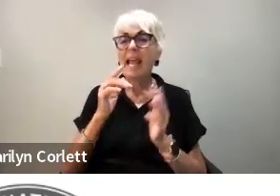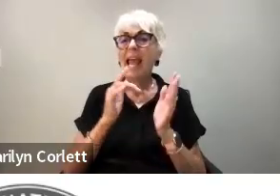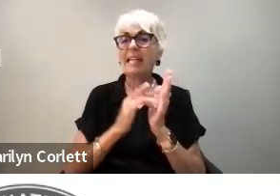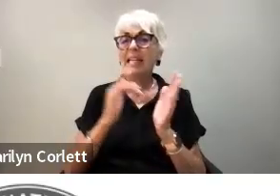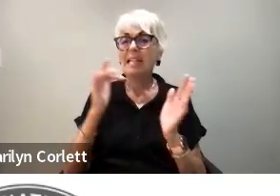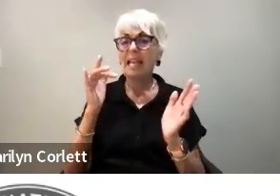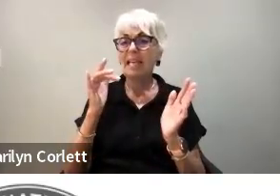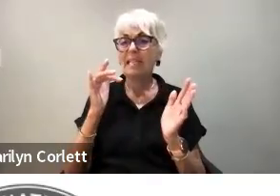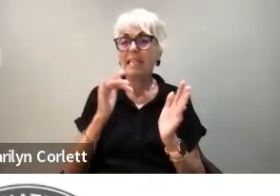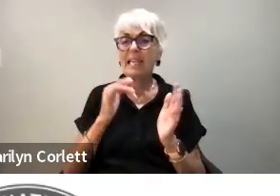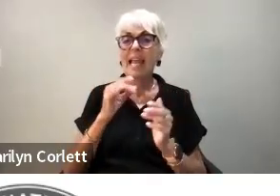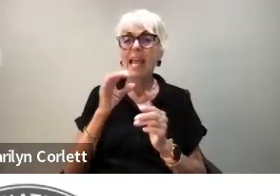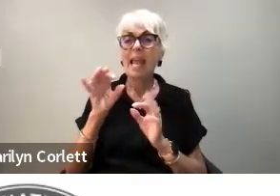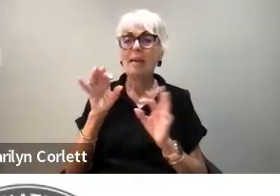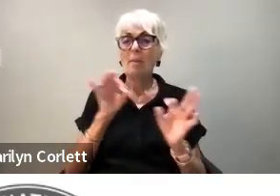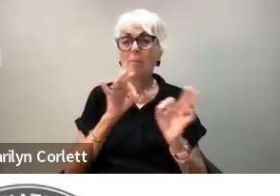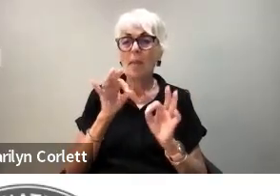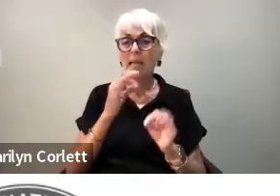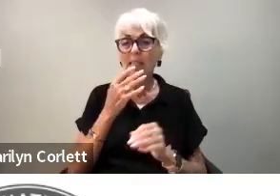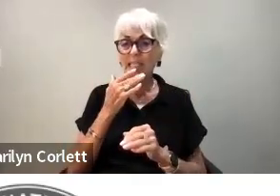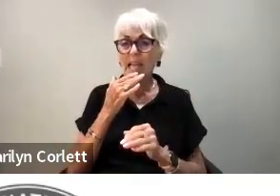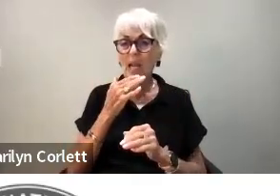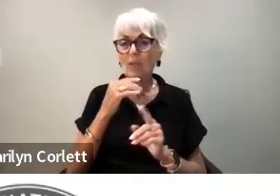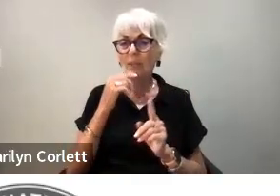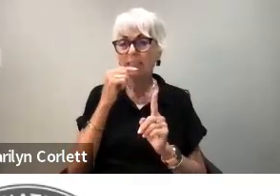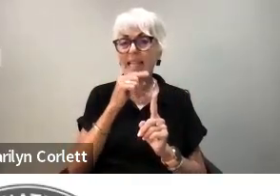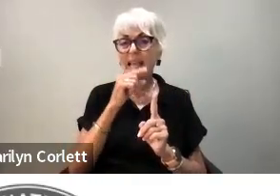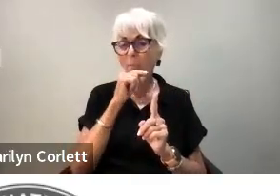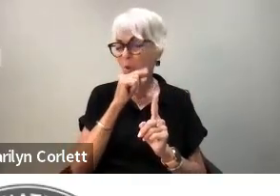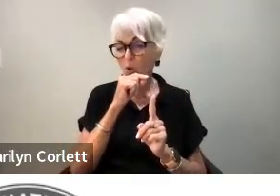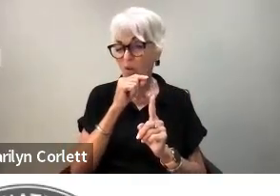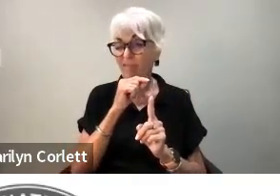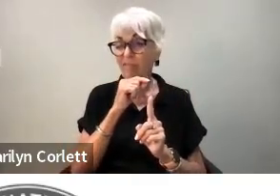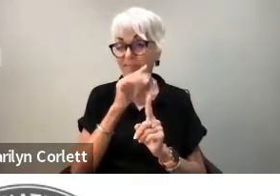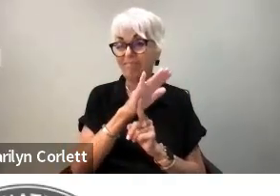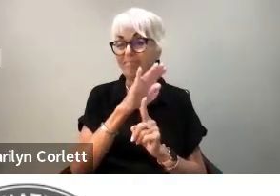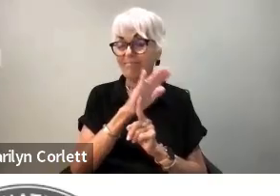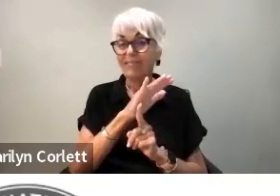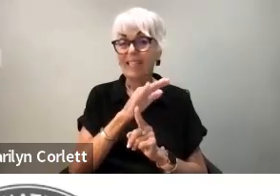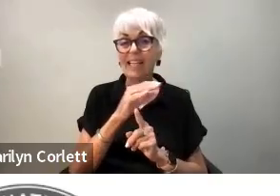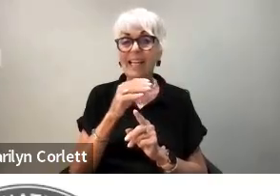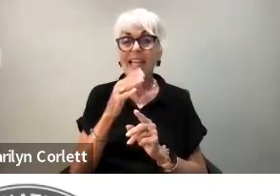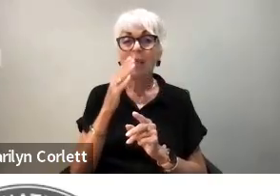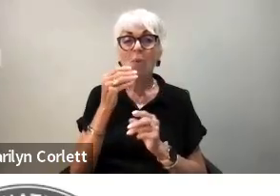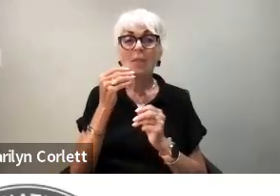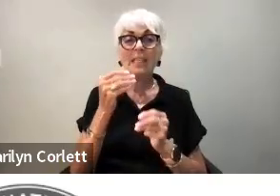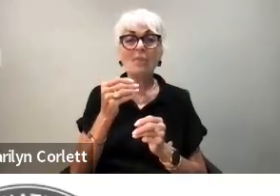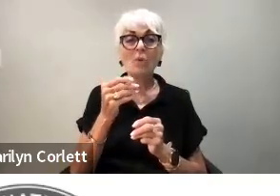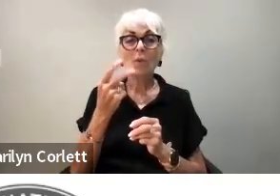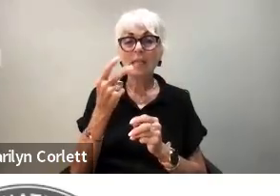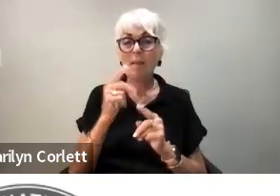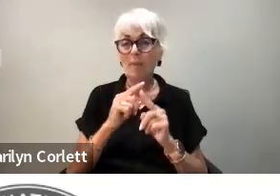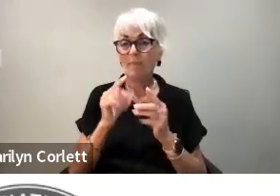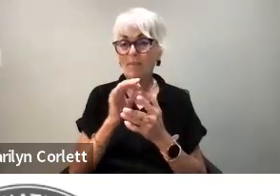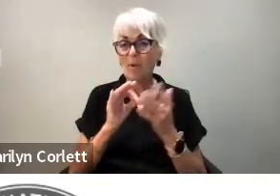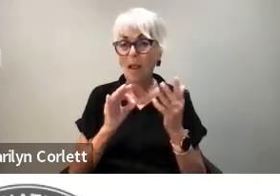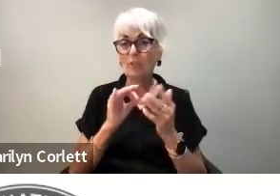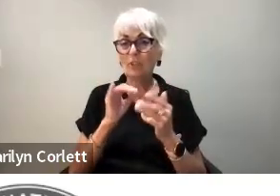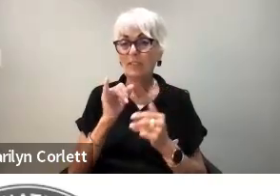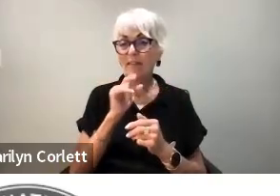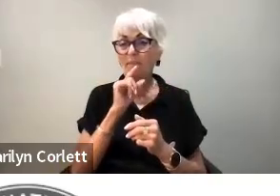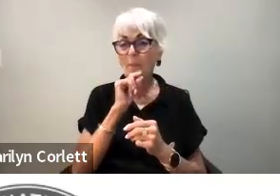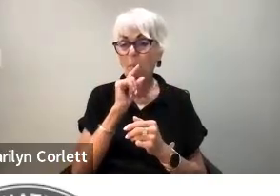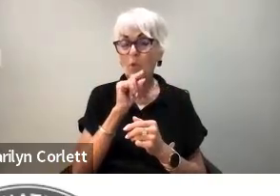that, and then you can pick the colors that the bird was, and then it will give you a couple different options of the